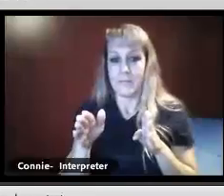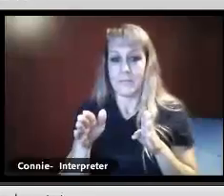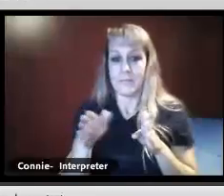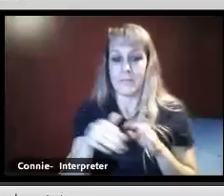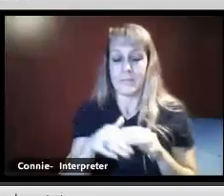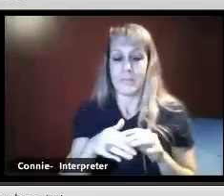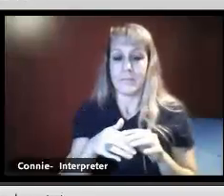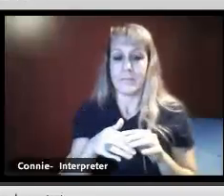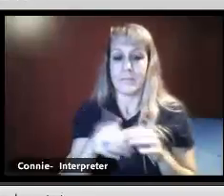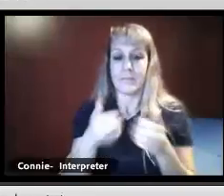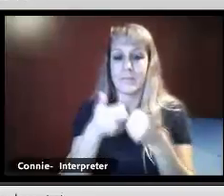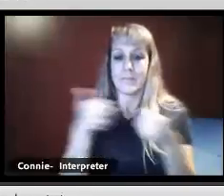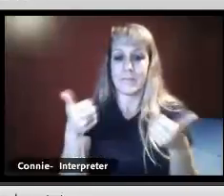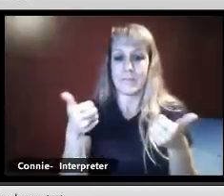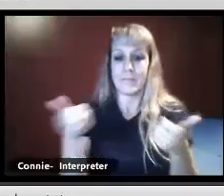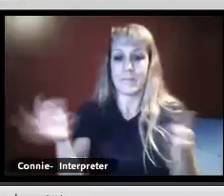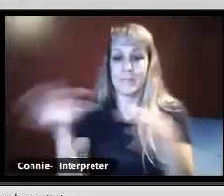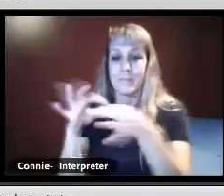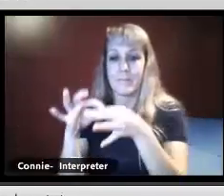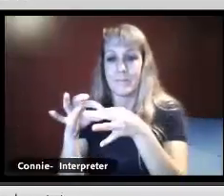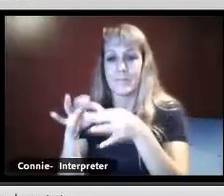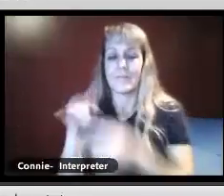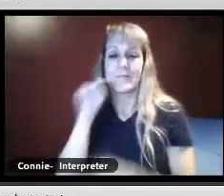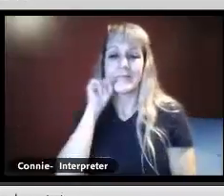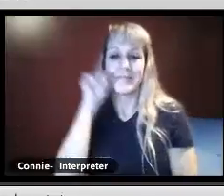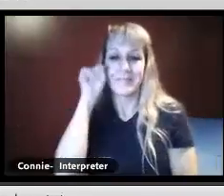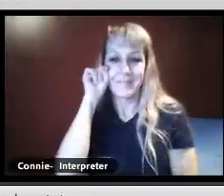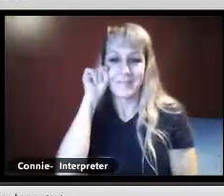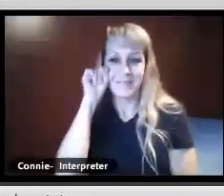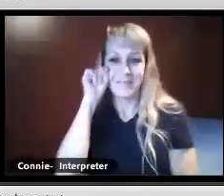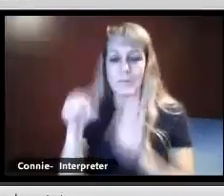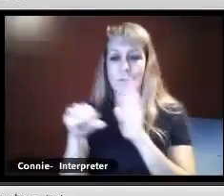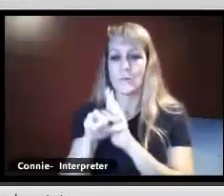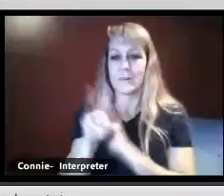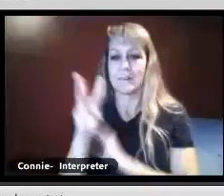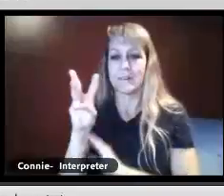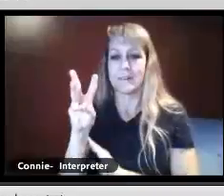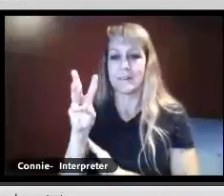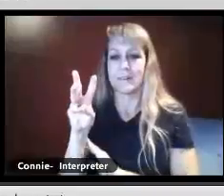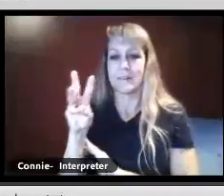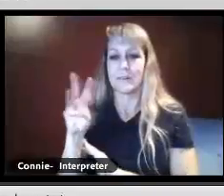there's a separate link for teens grade 6-8.